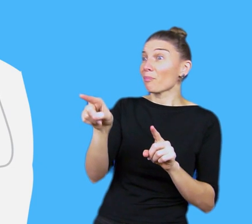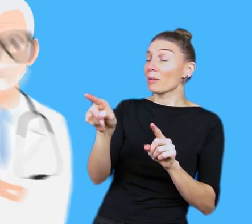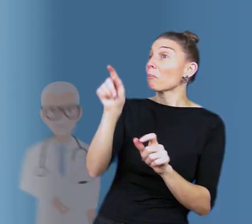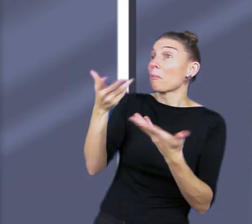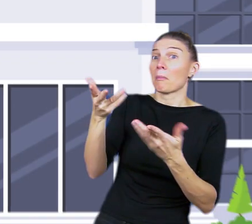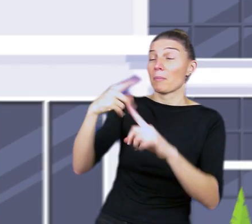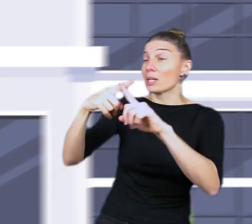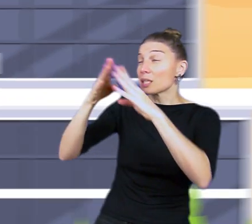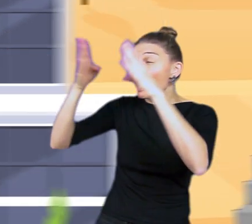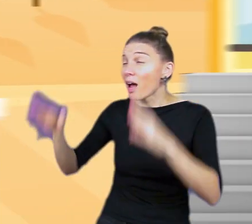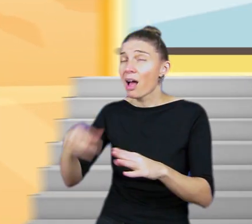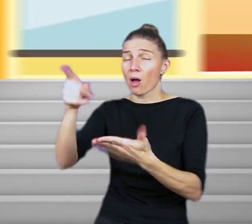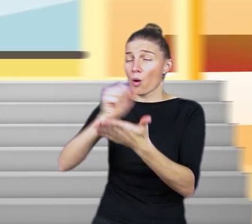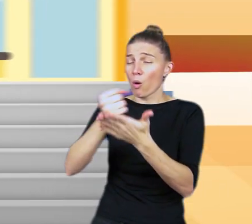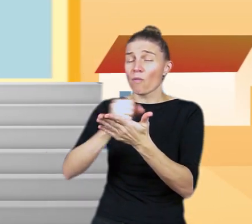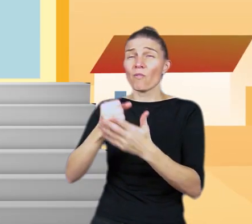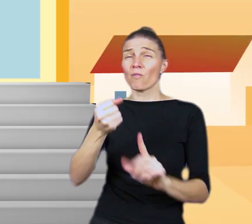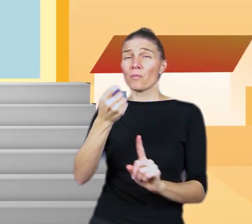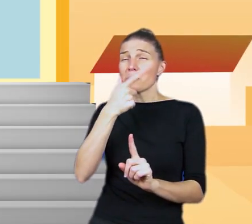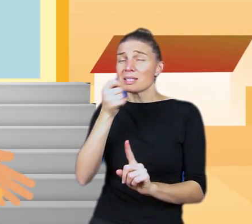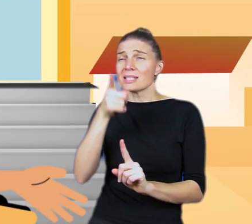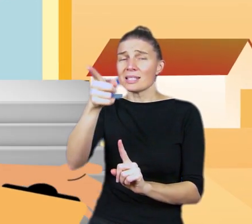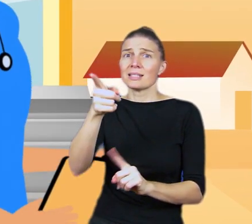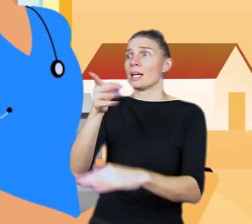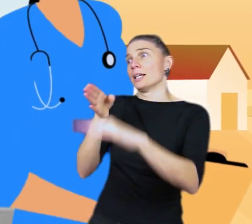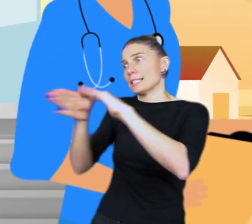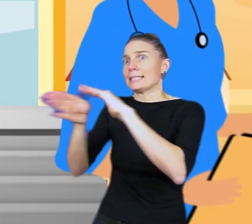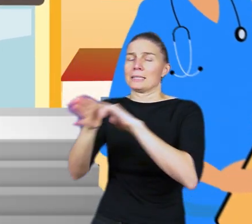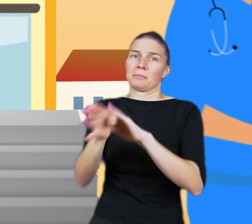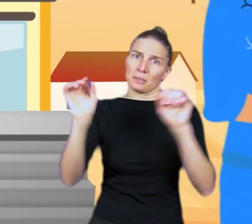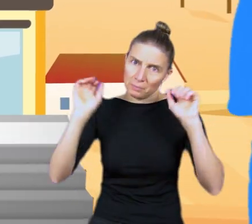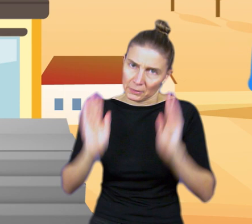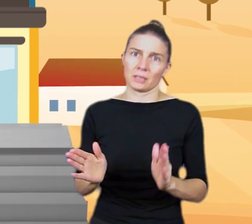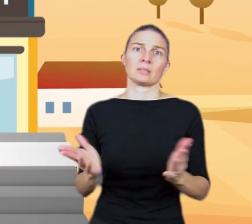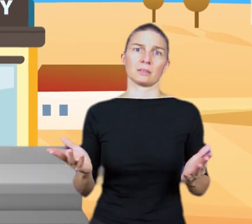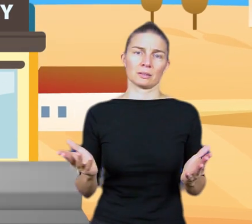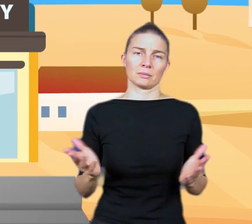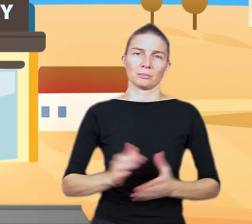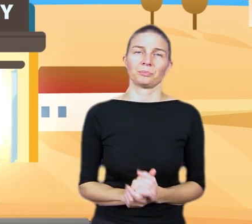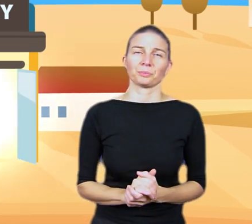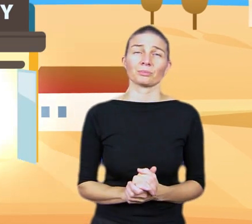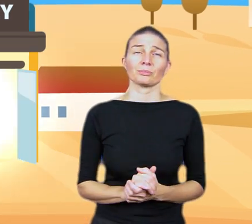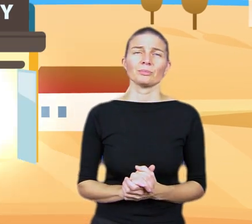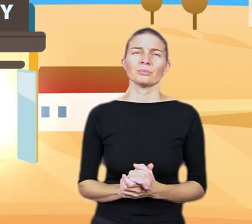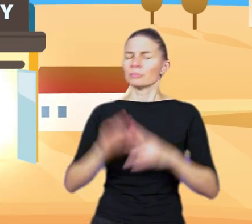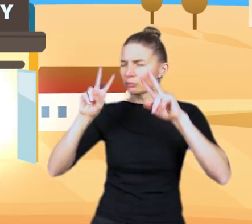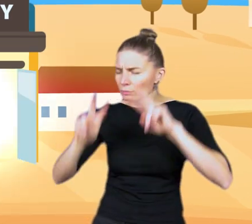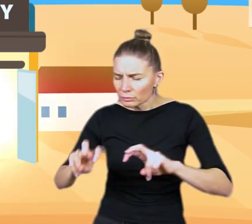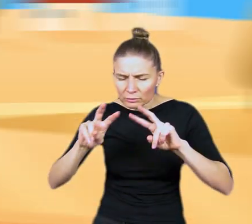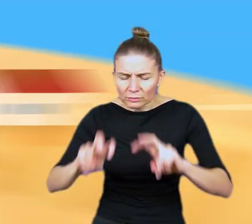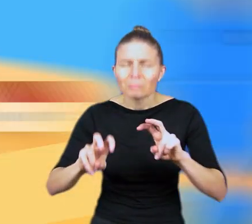lip-read, and that physical accessibility, especially to pharmacies and all the healthcare centers that remain open, is